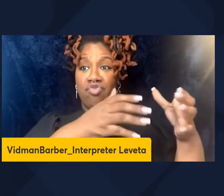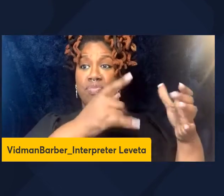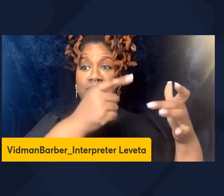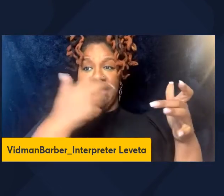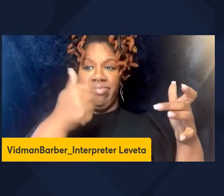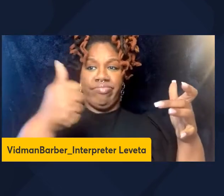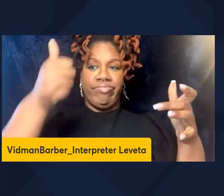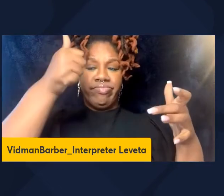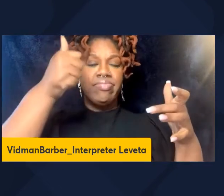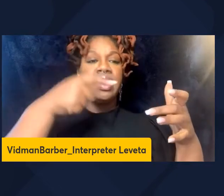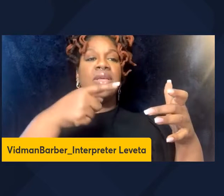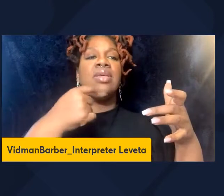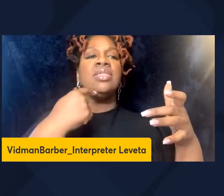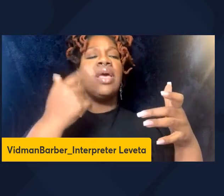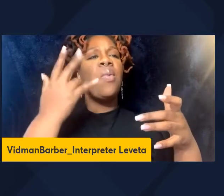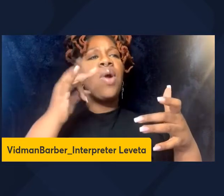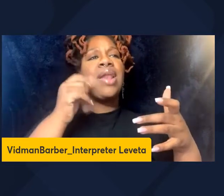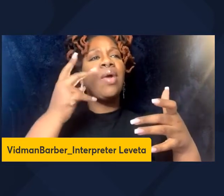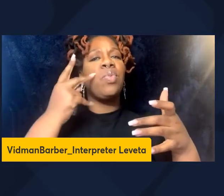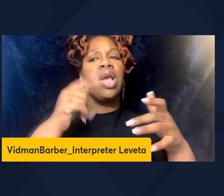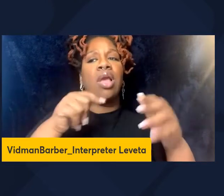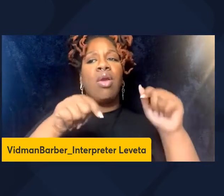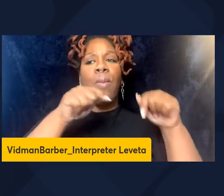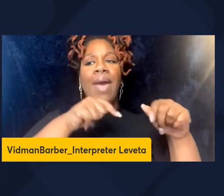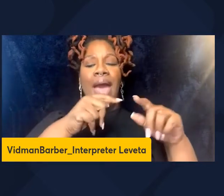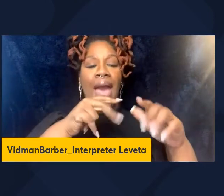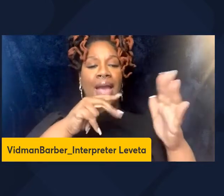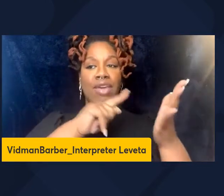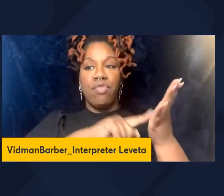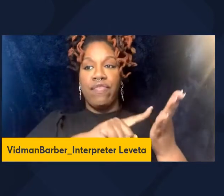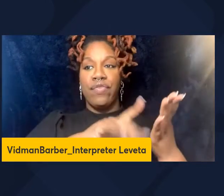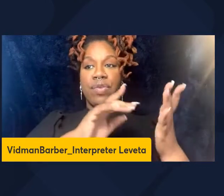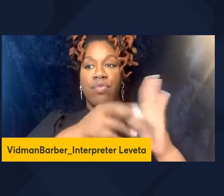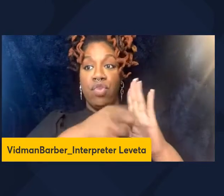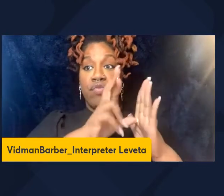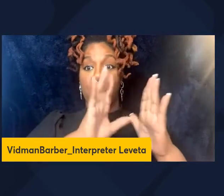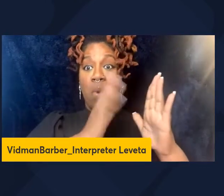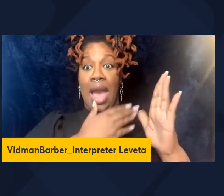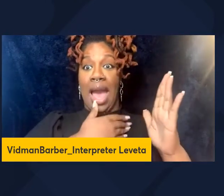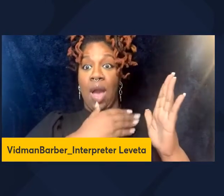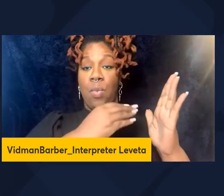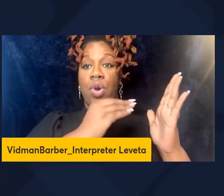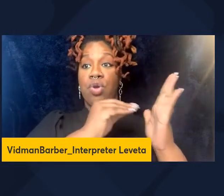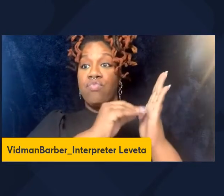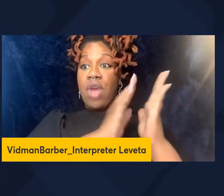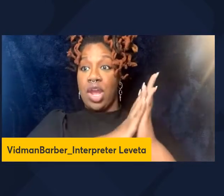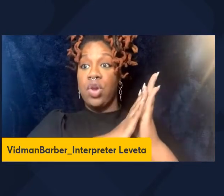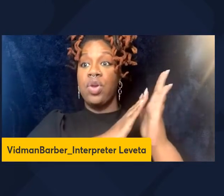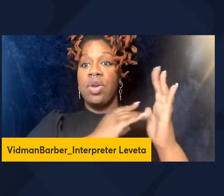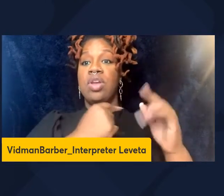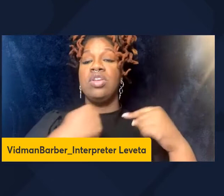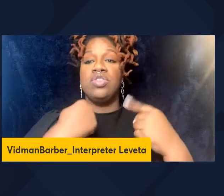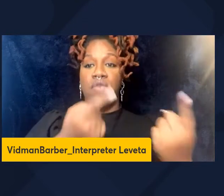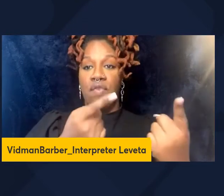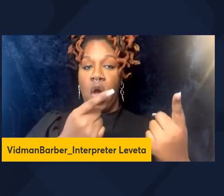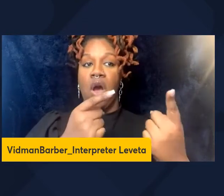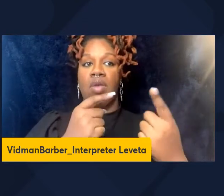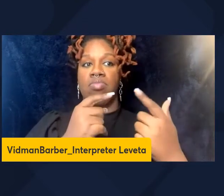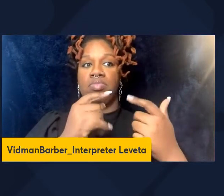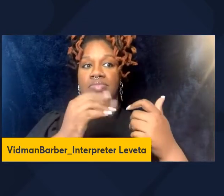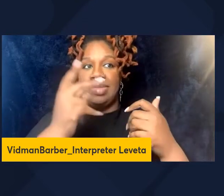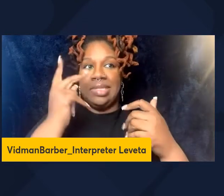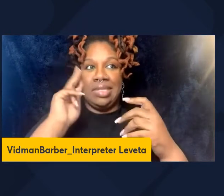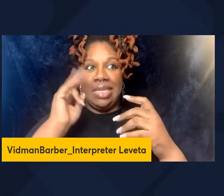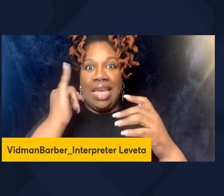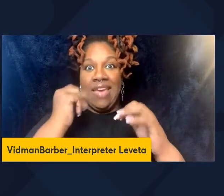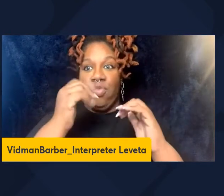see what our record has been, and so we know, how far are we from reaching the mark. And